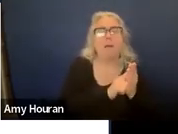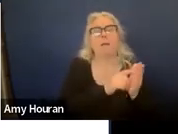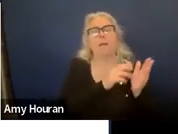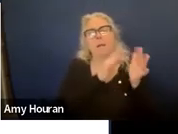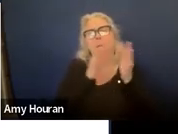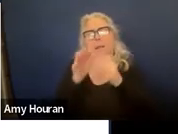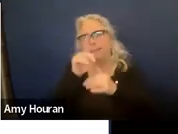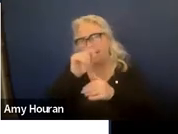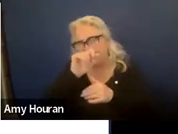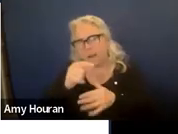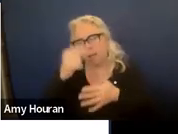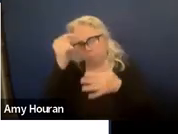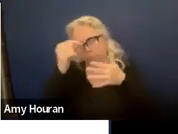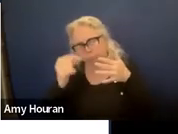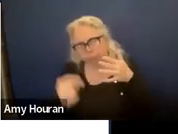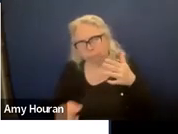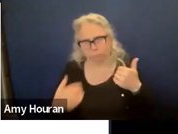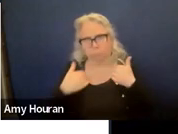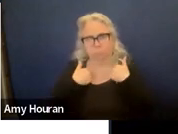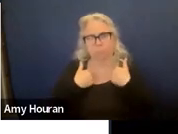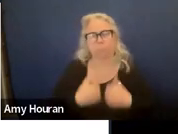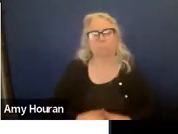data.